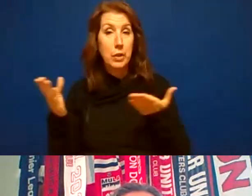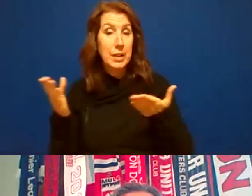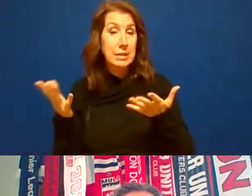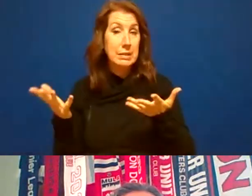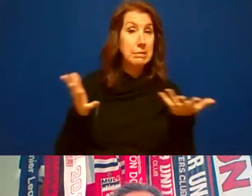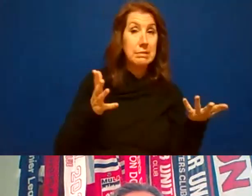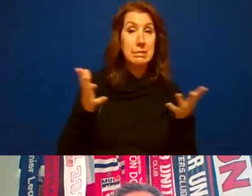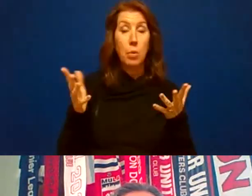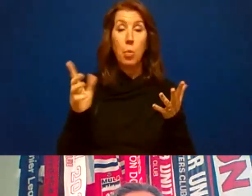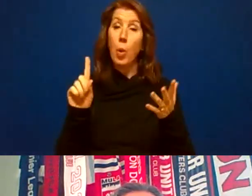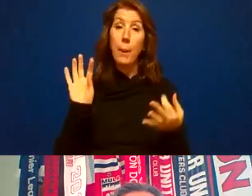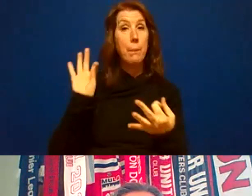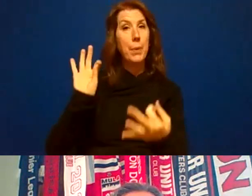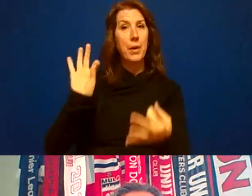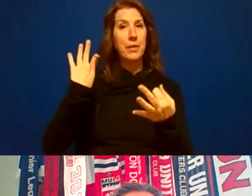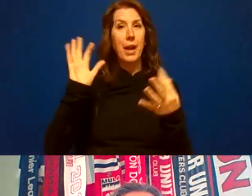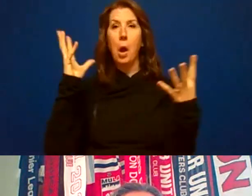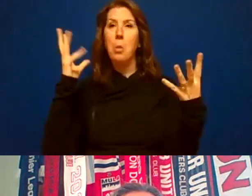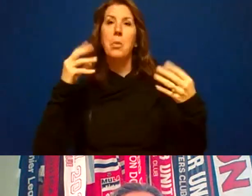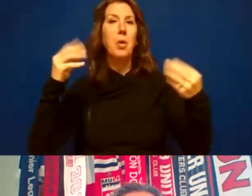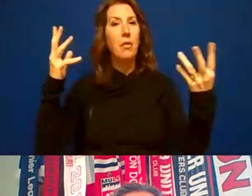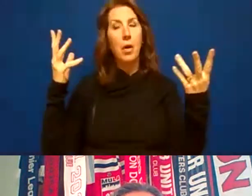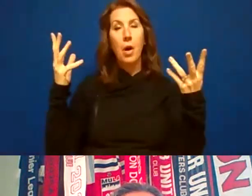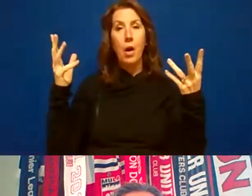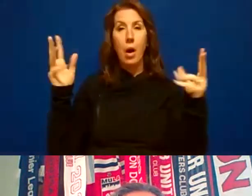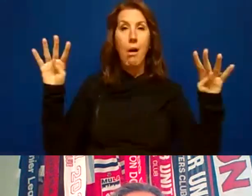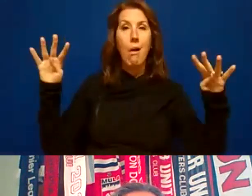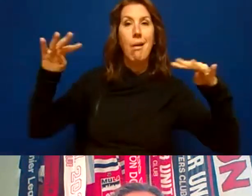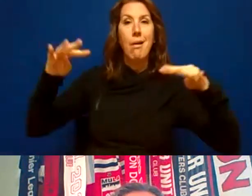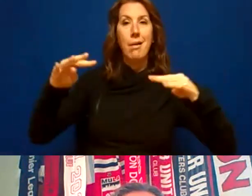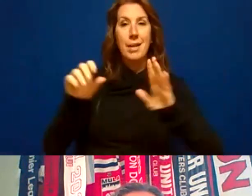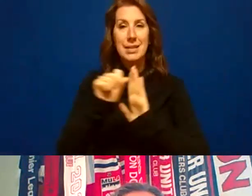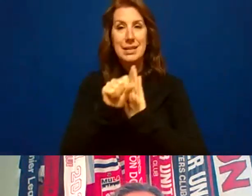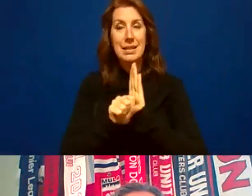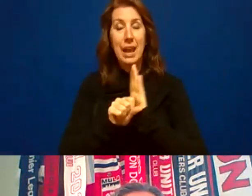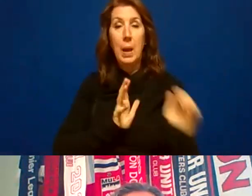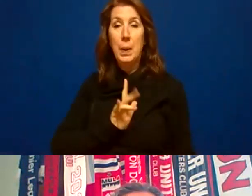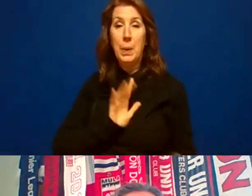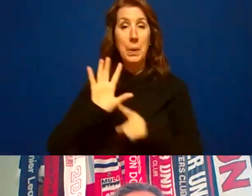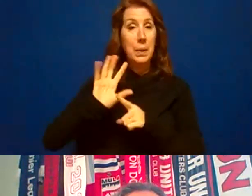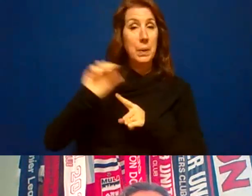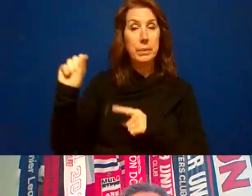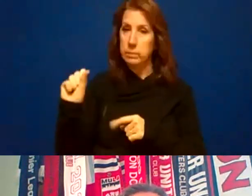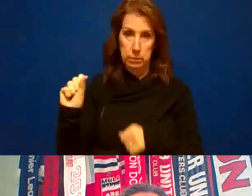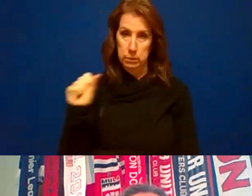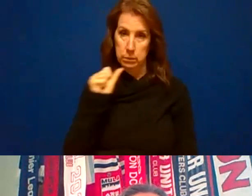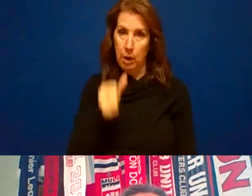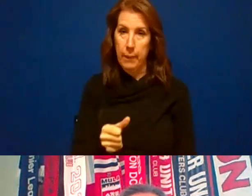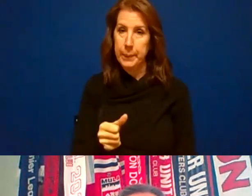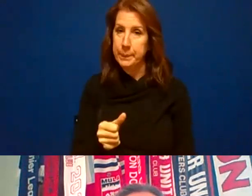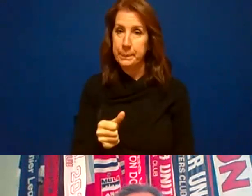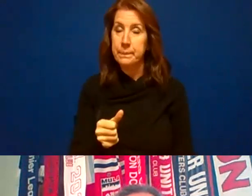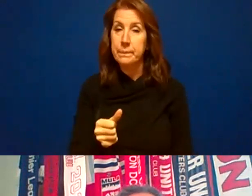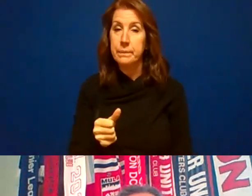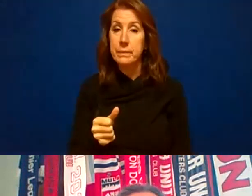of model state that's doing everything in the most awesome way. So I don't